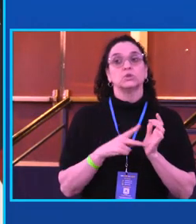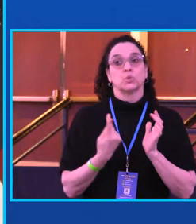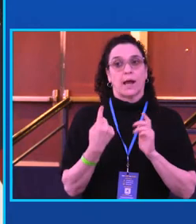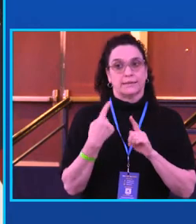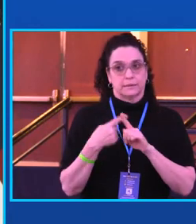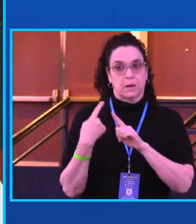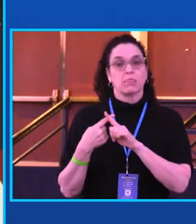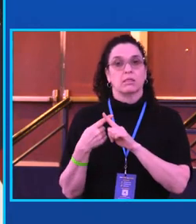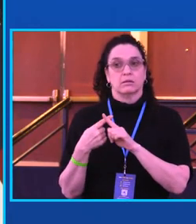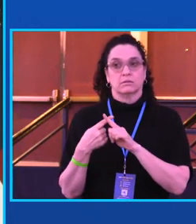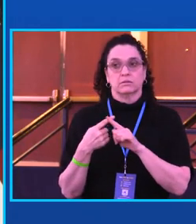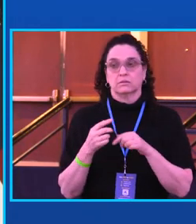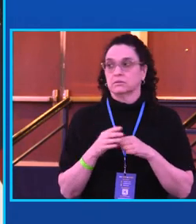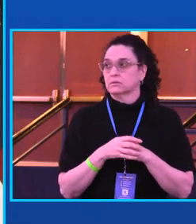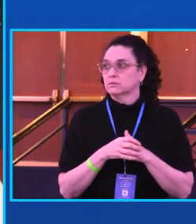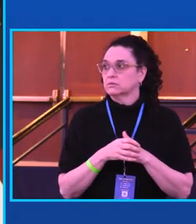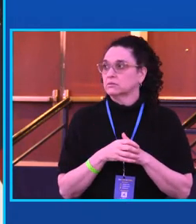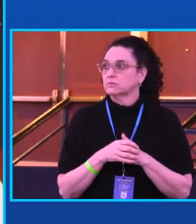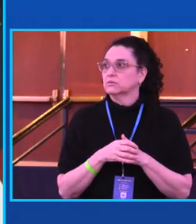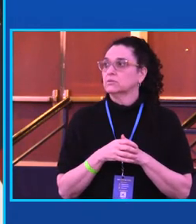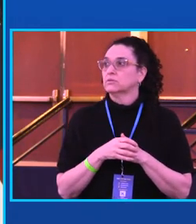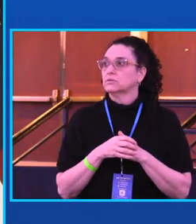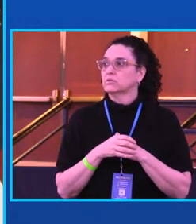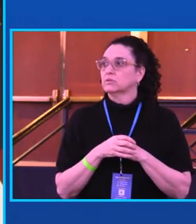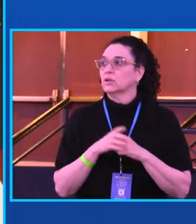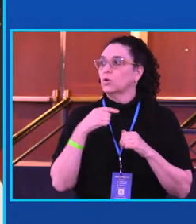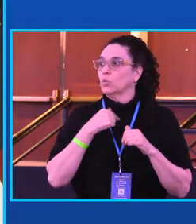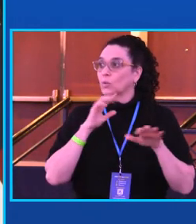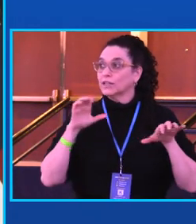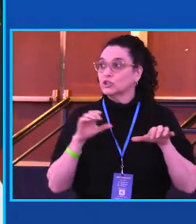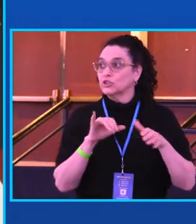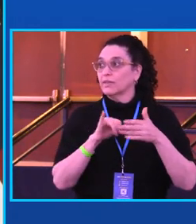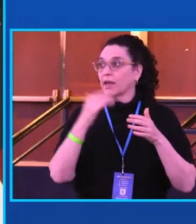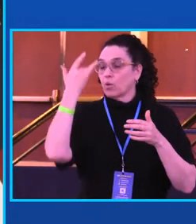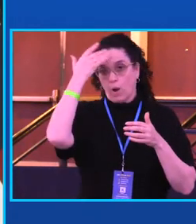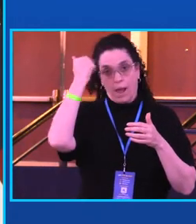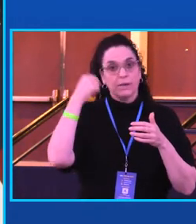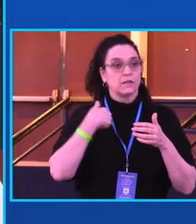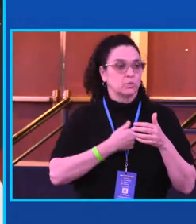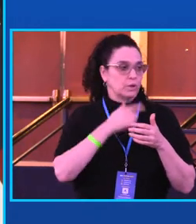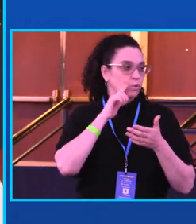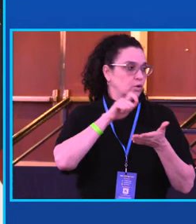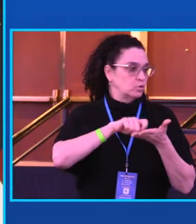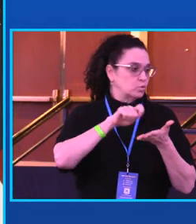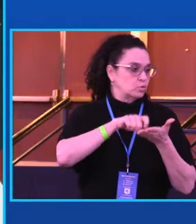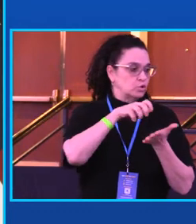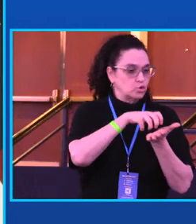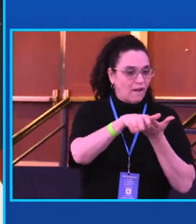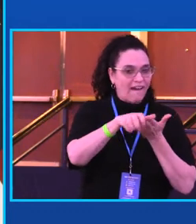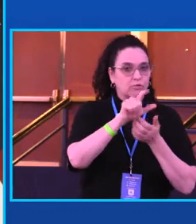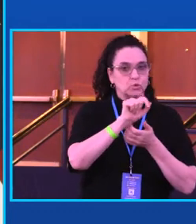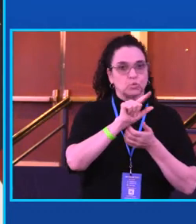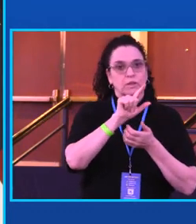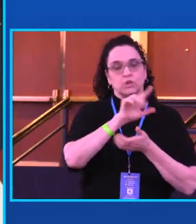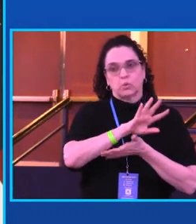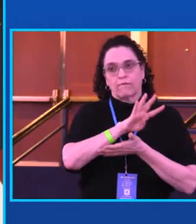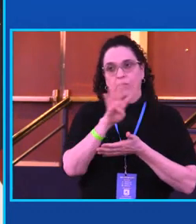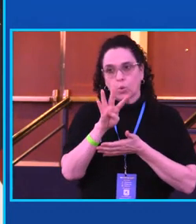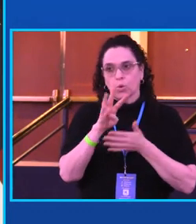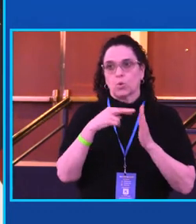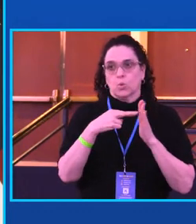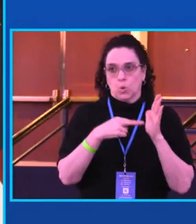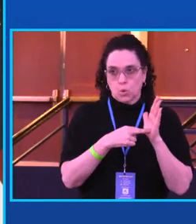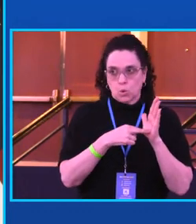month. We do this in order to draft the 2024 rules and the